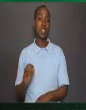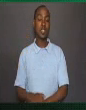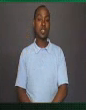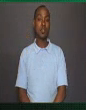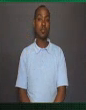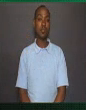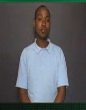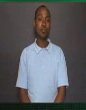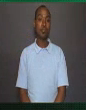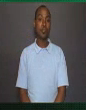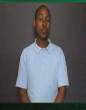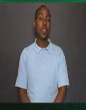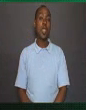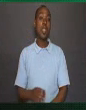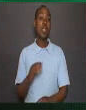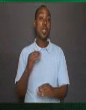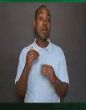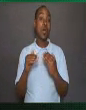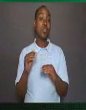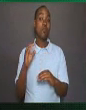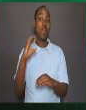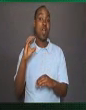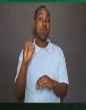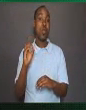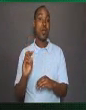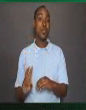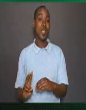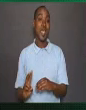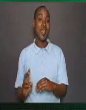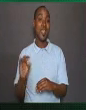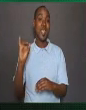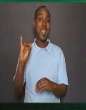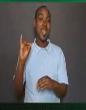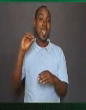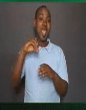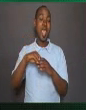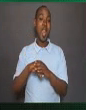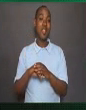The amount of carbon dioxide inhaled is